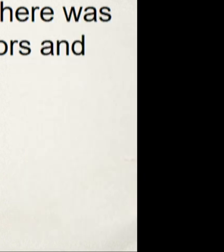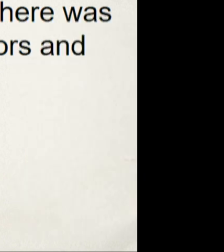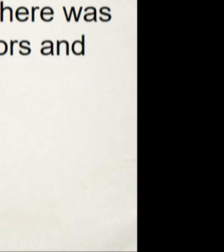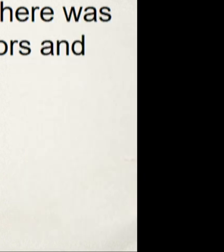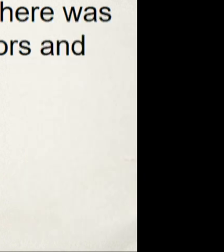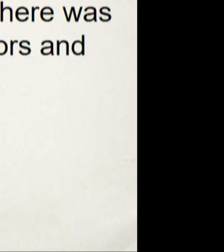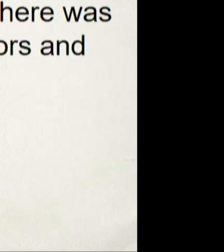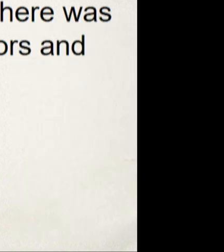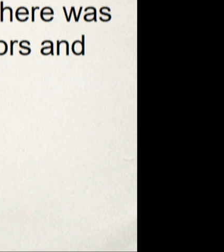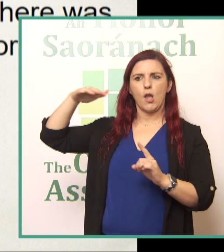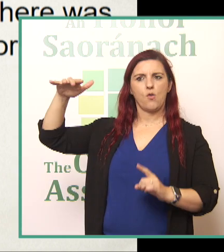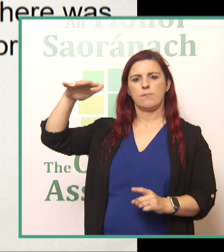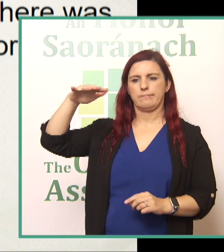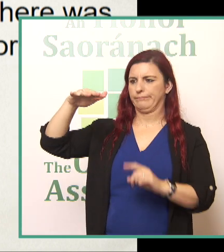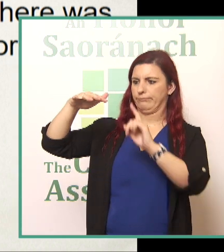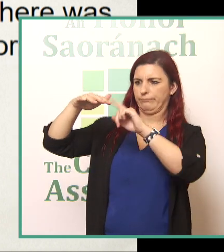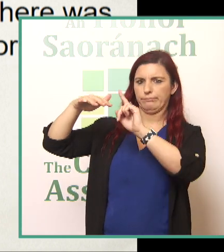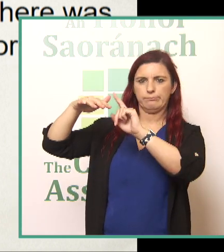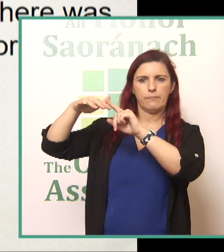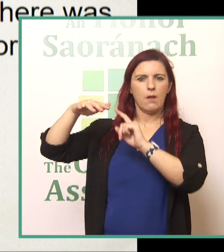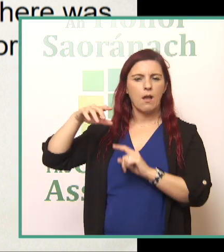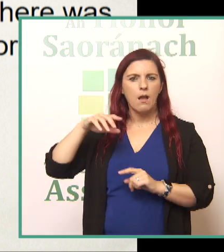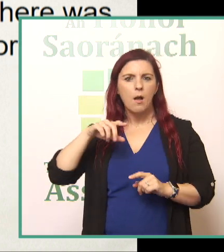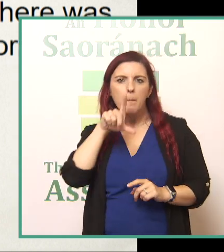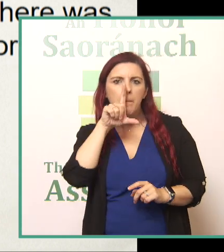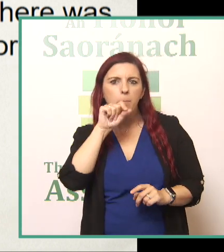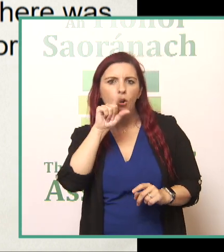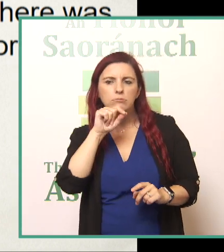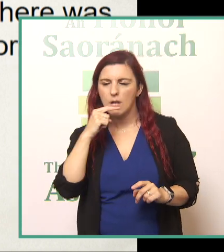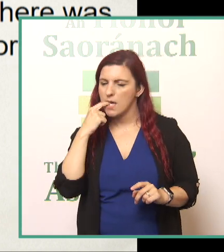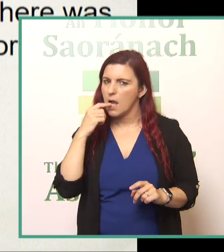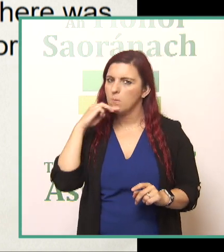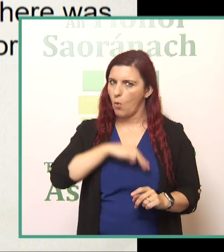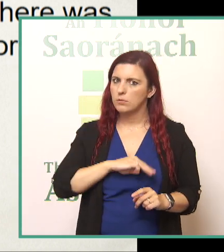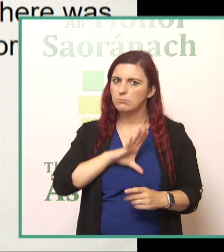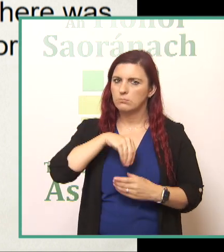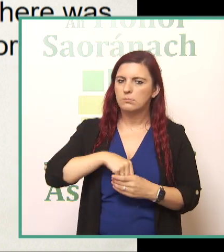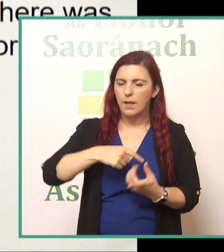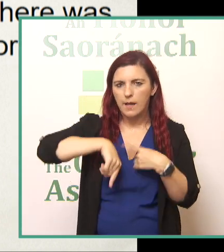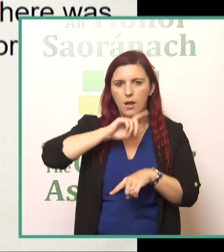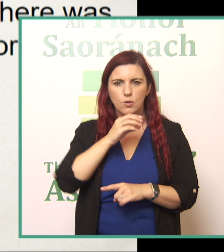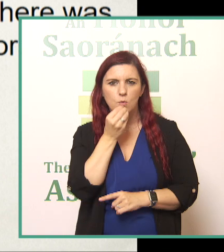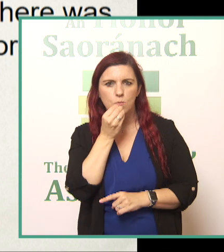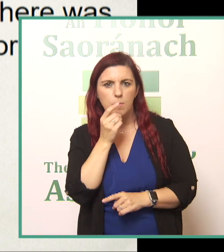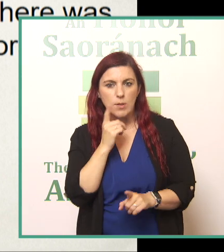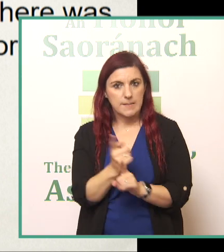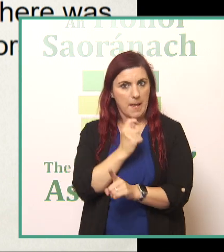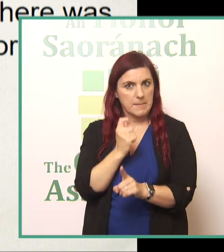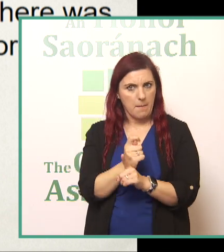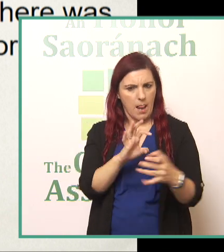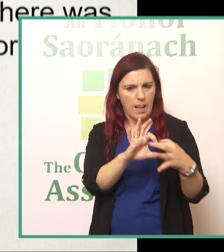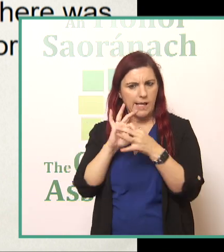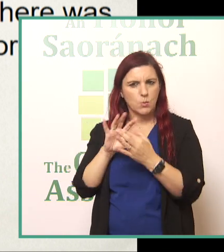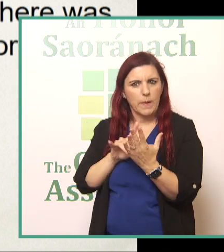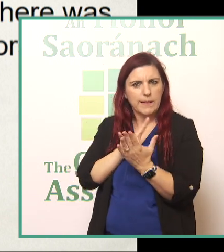air above. Birds are an important part of the Irish diet, but birds are also an important part of the mythology.